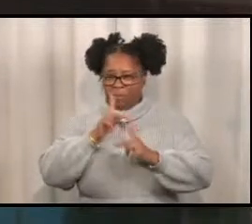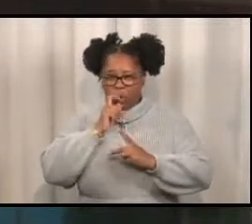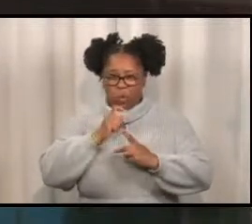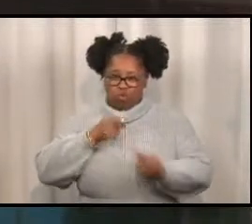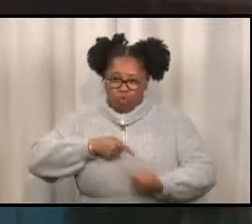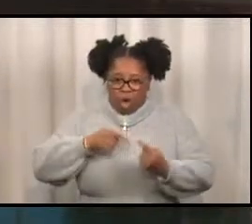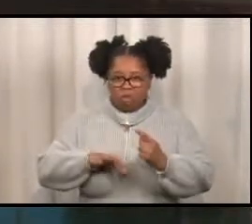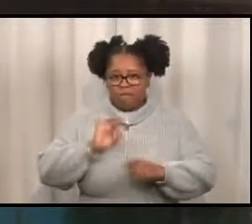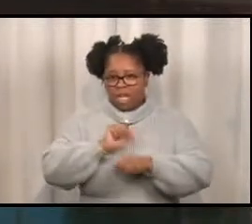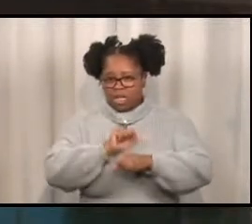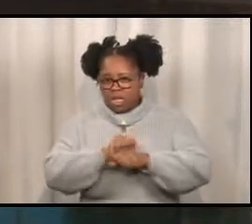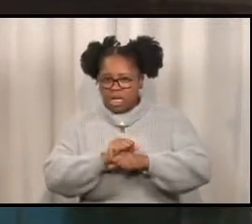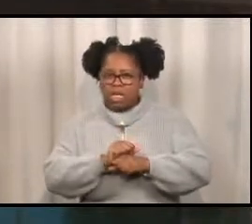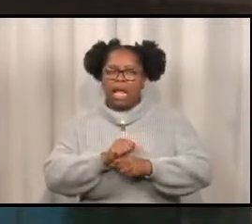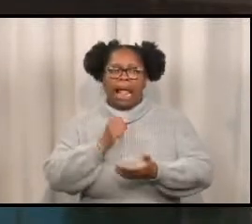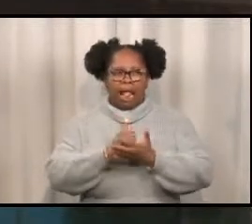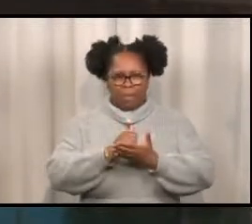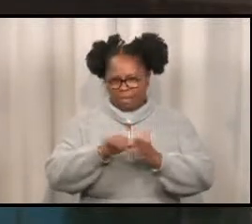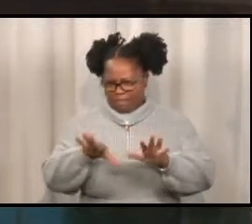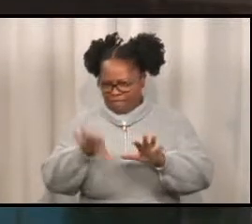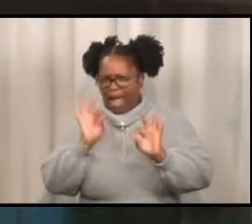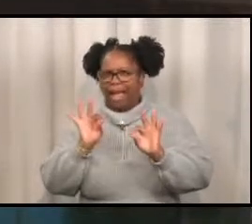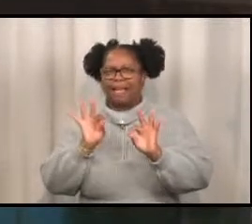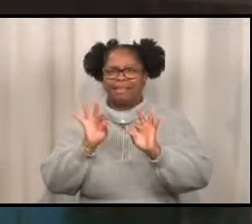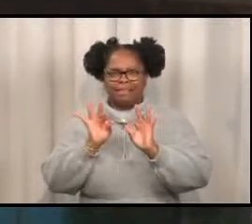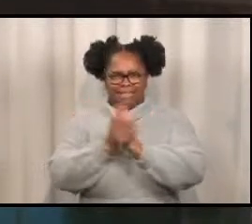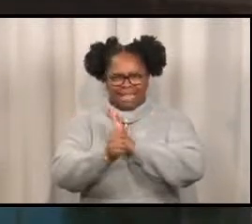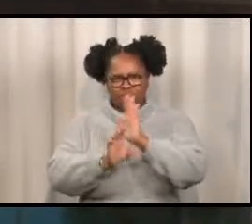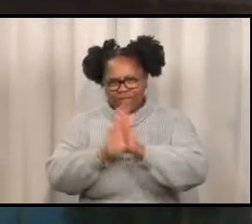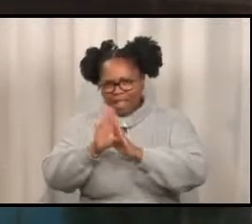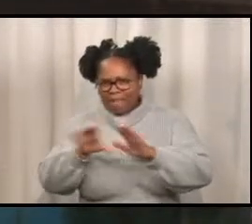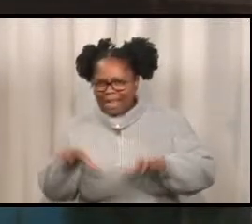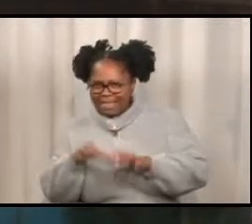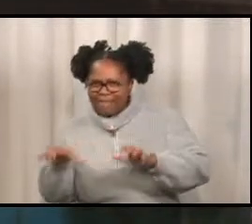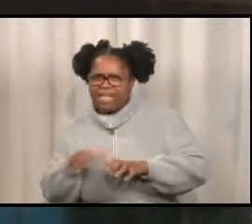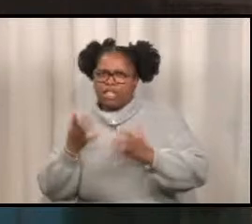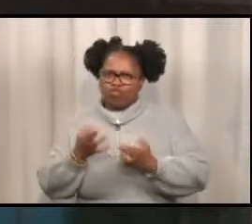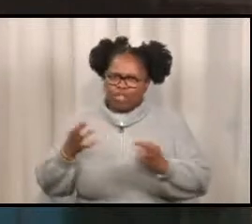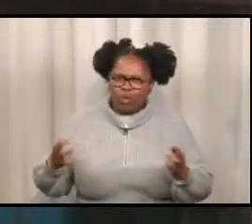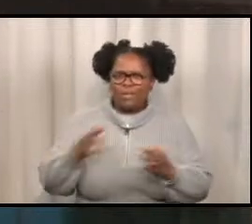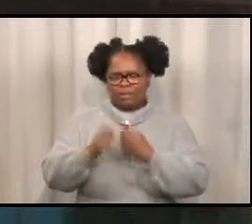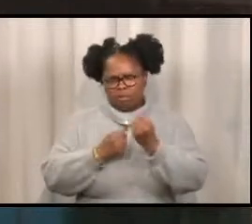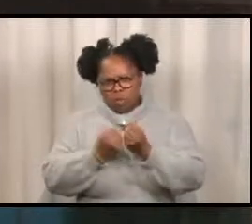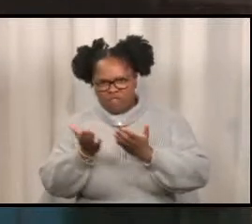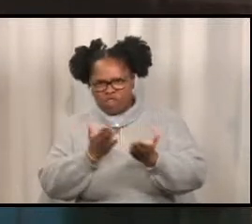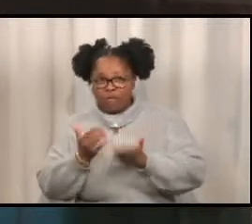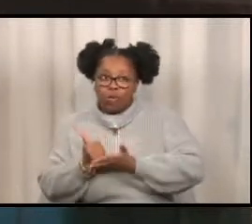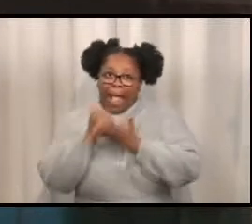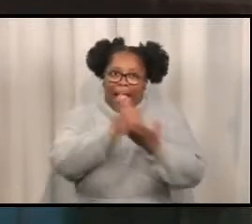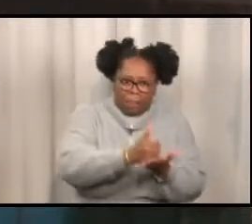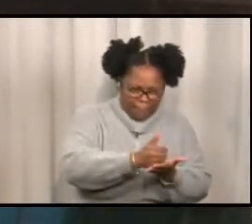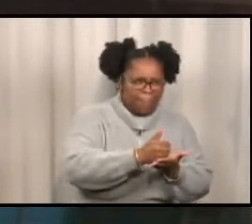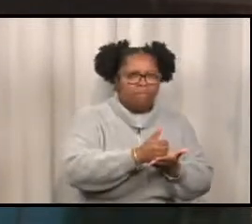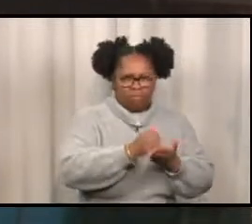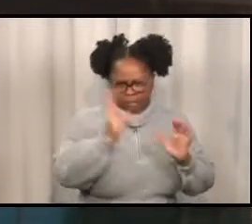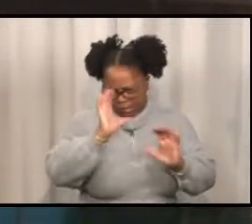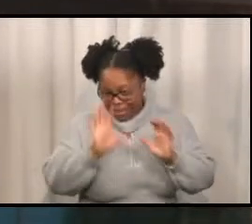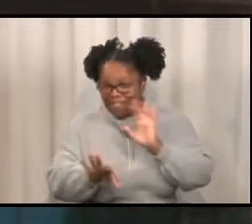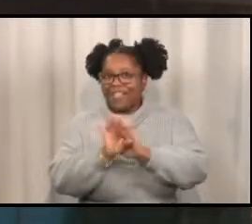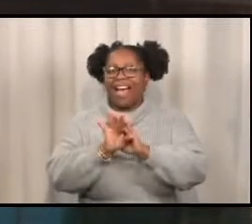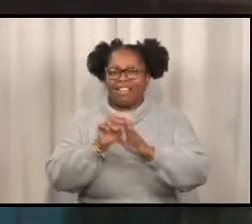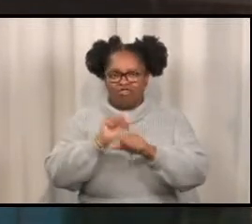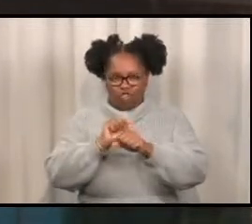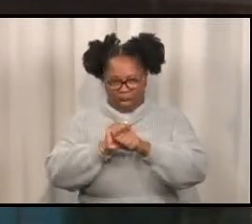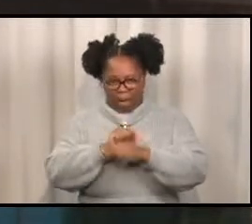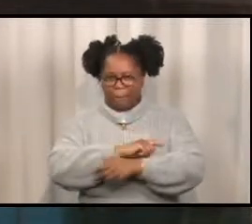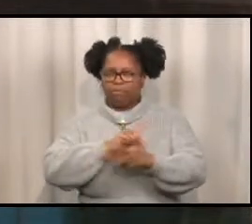with the skill development activities and also the resources and supportive services to find their next employment opportunity. We